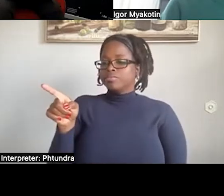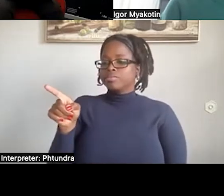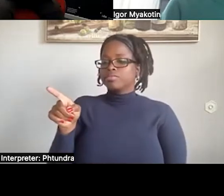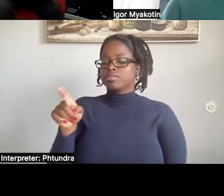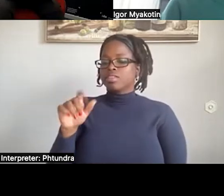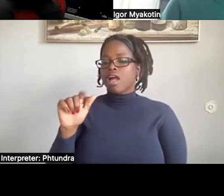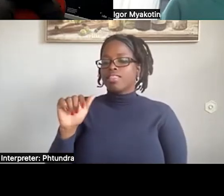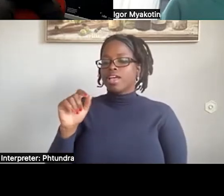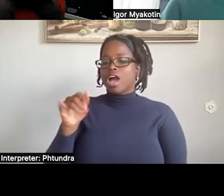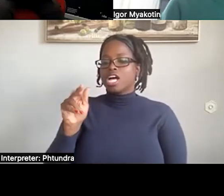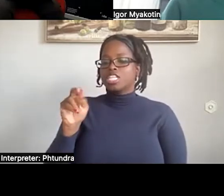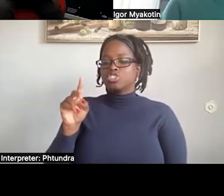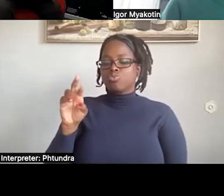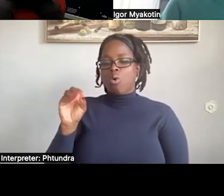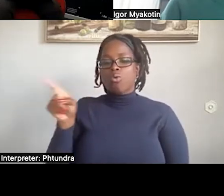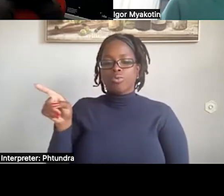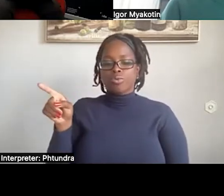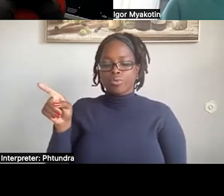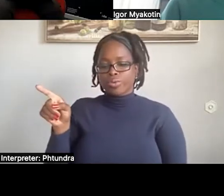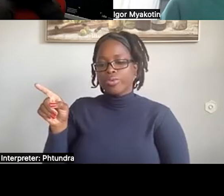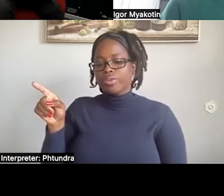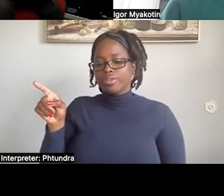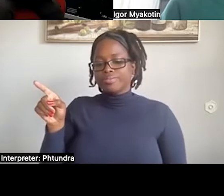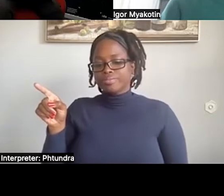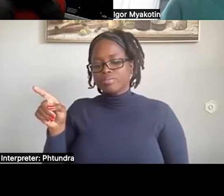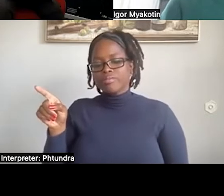confronted to the importance of markets,